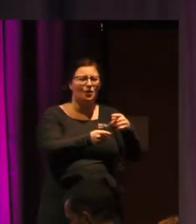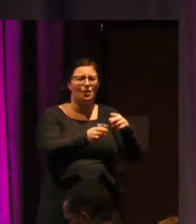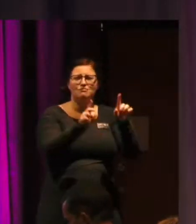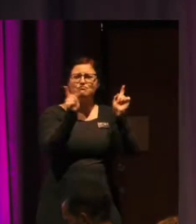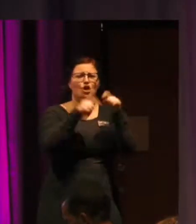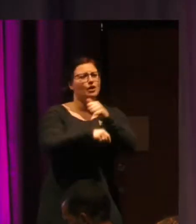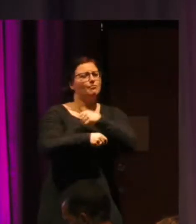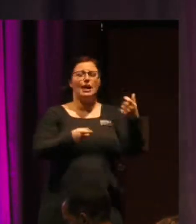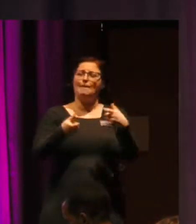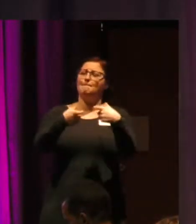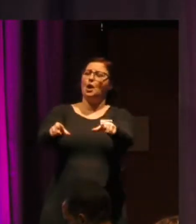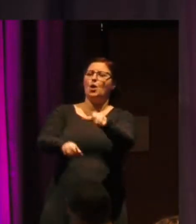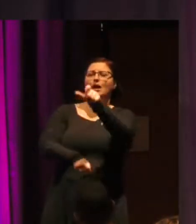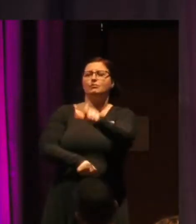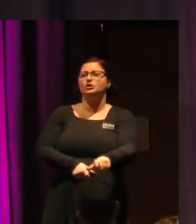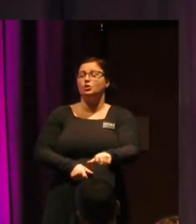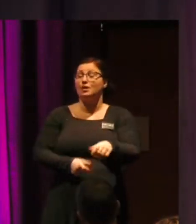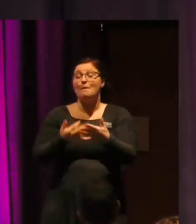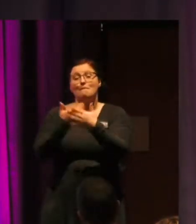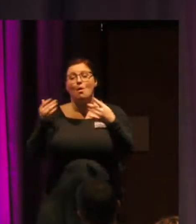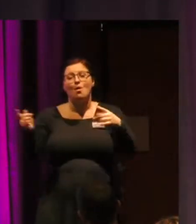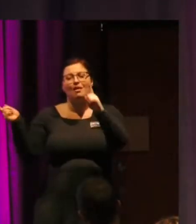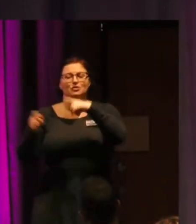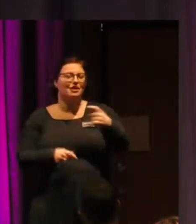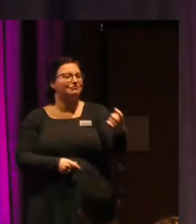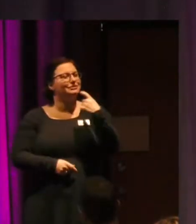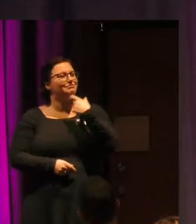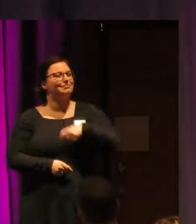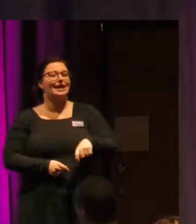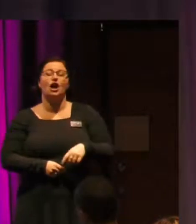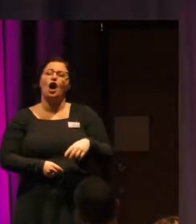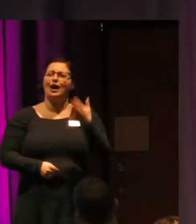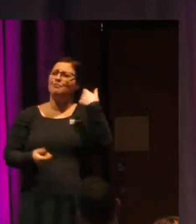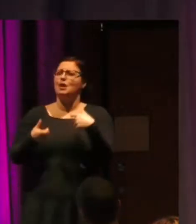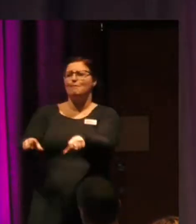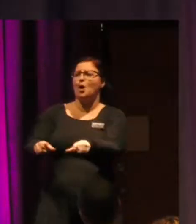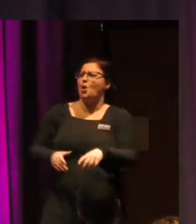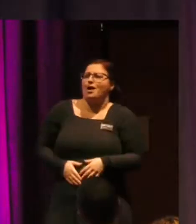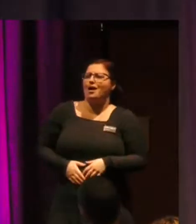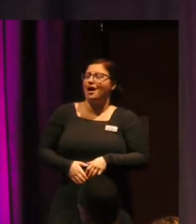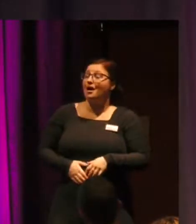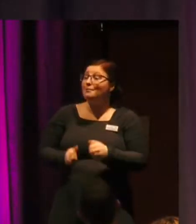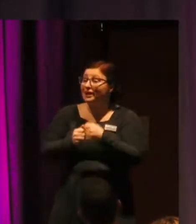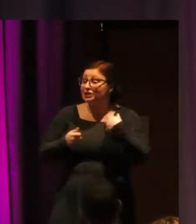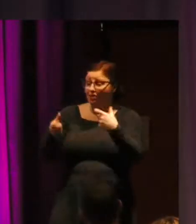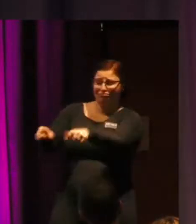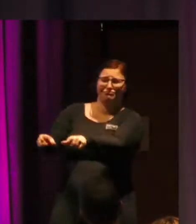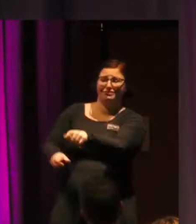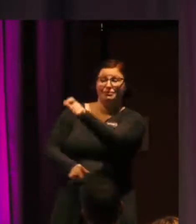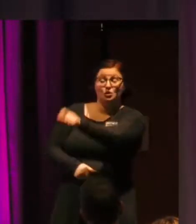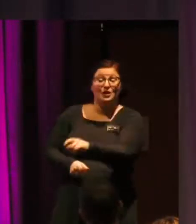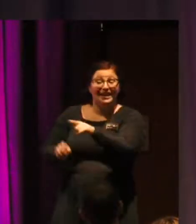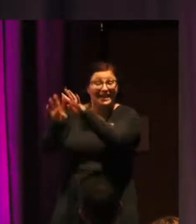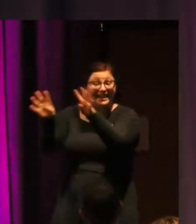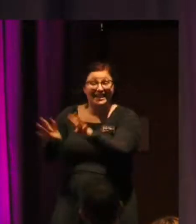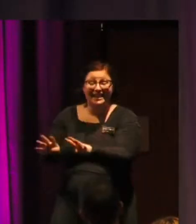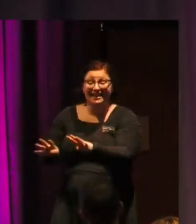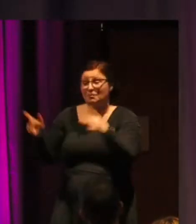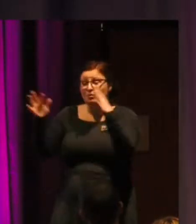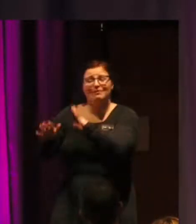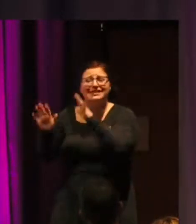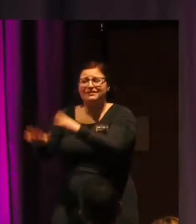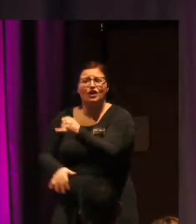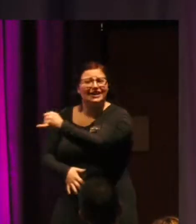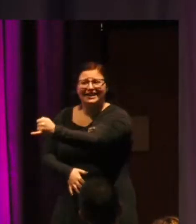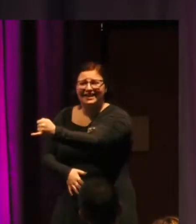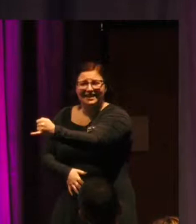through blocking someone. Many people tell me, we can just block. But if you block someone online, the problem still